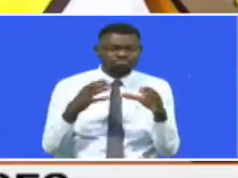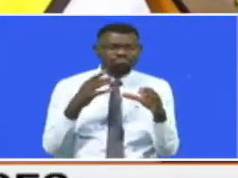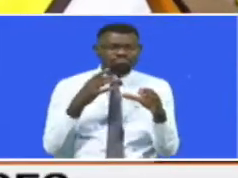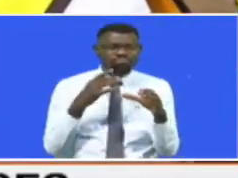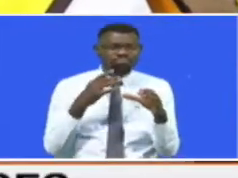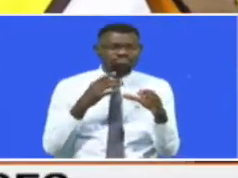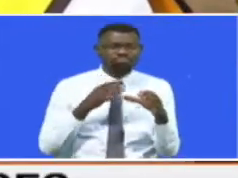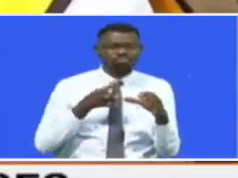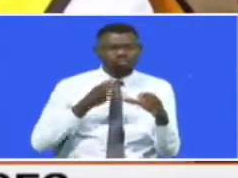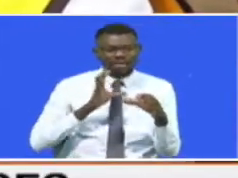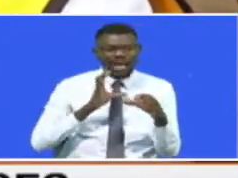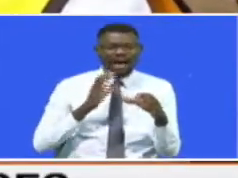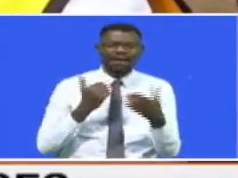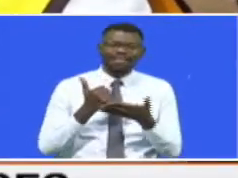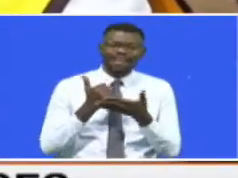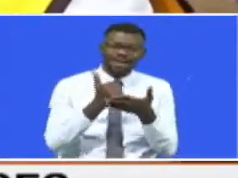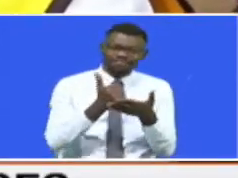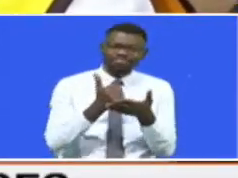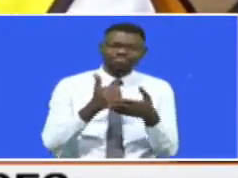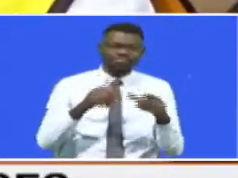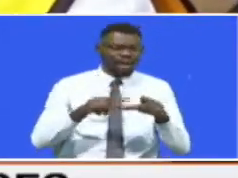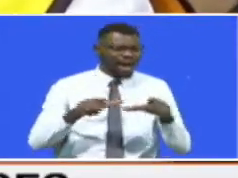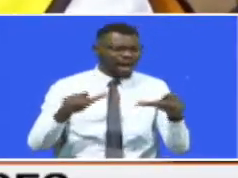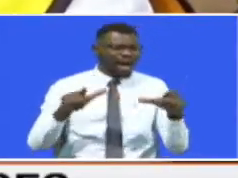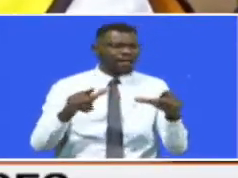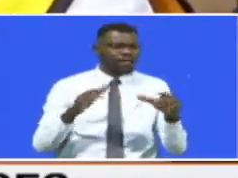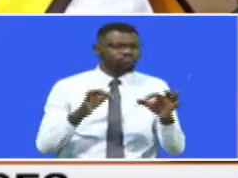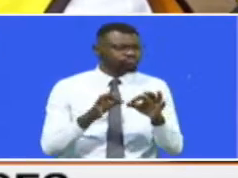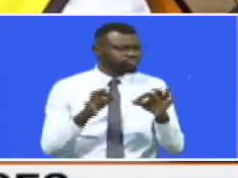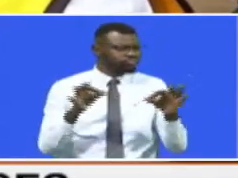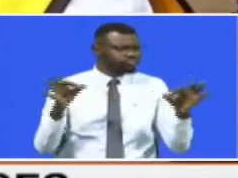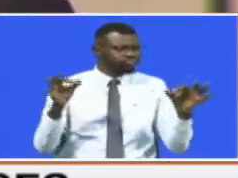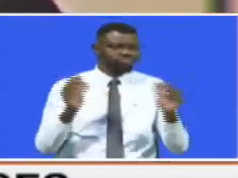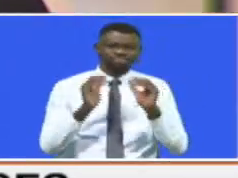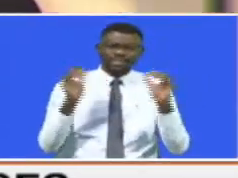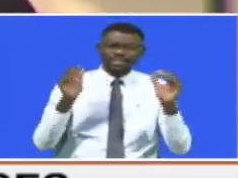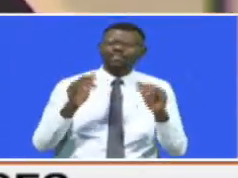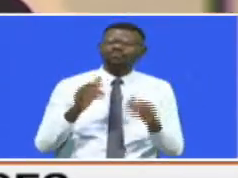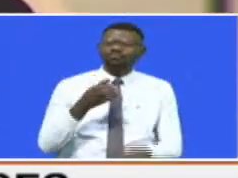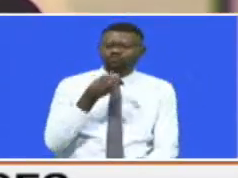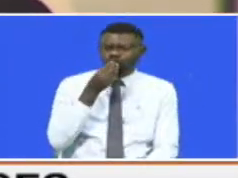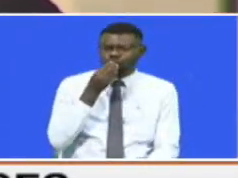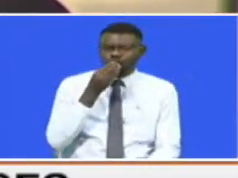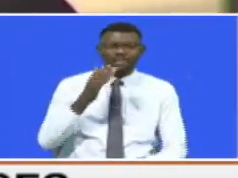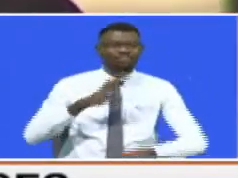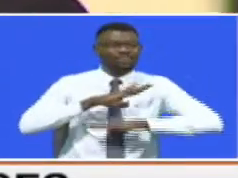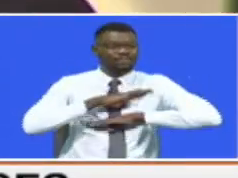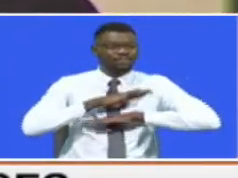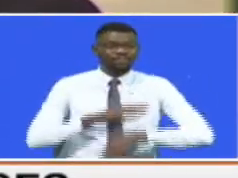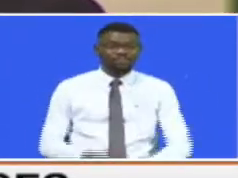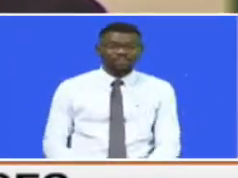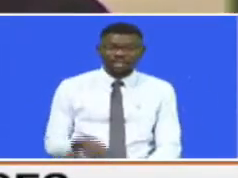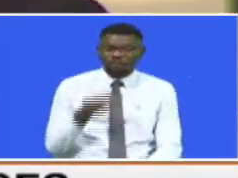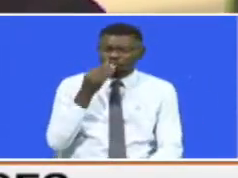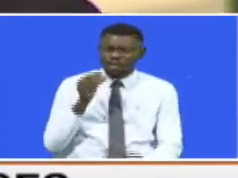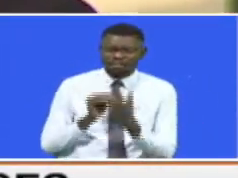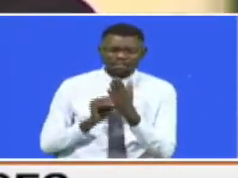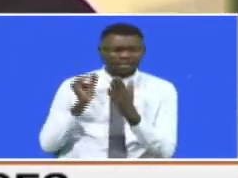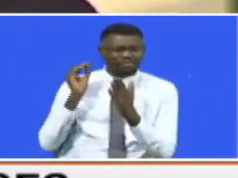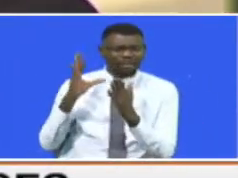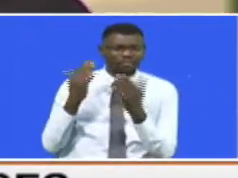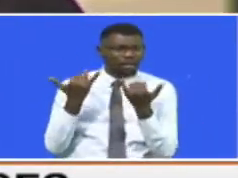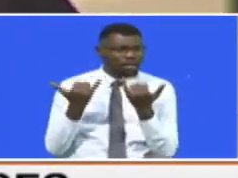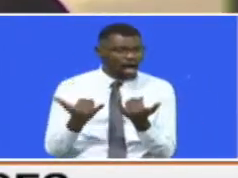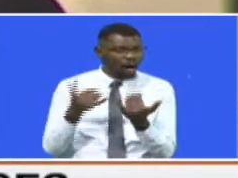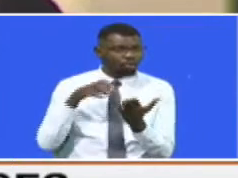increase land under irrigation as an intervention to enhance food security. Rising food prices have made an already